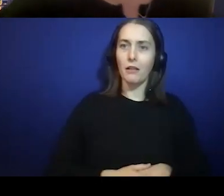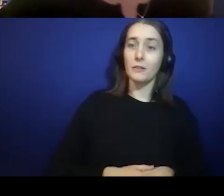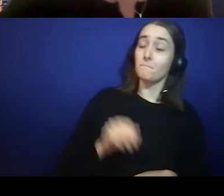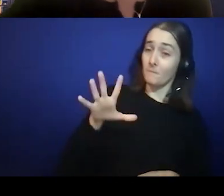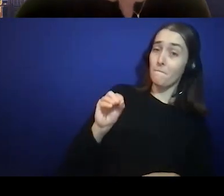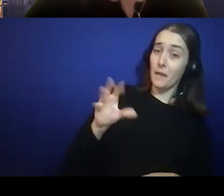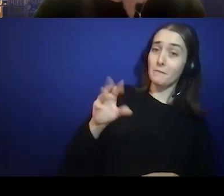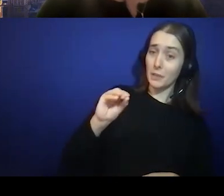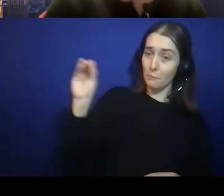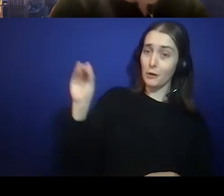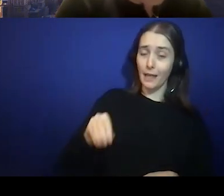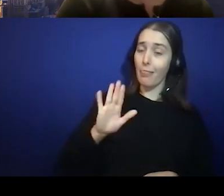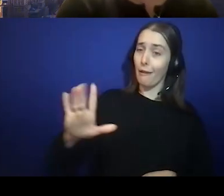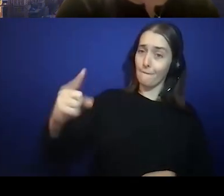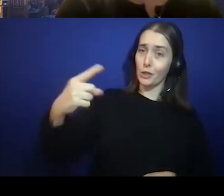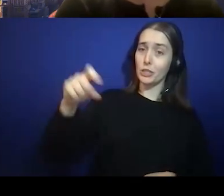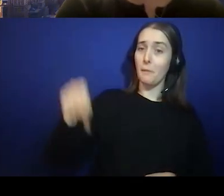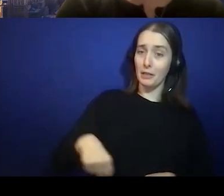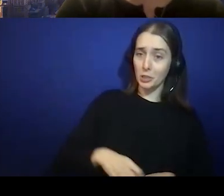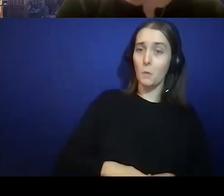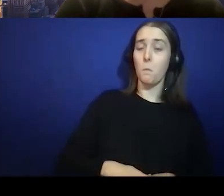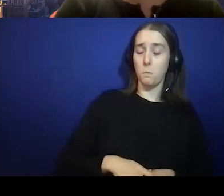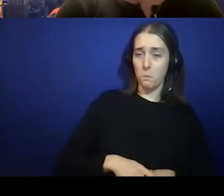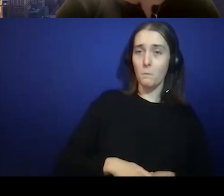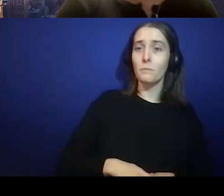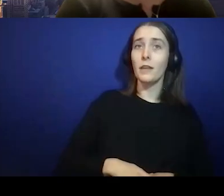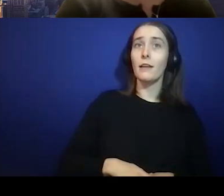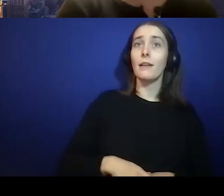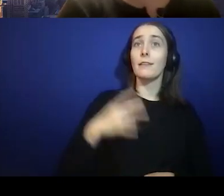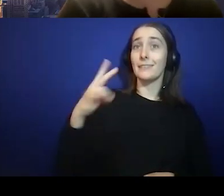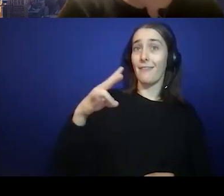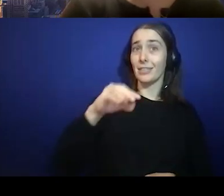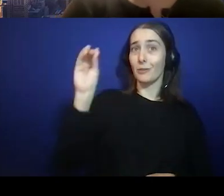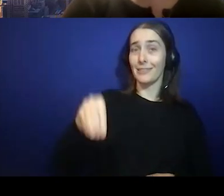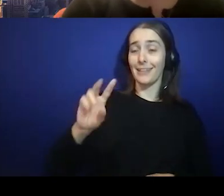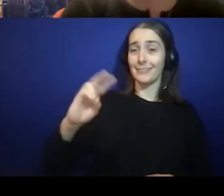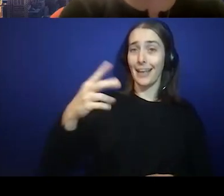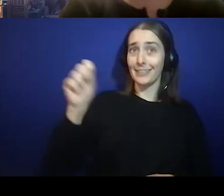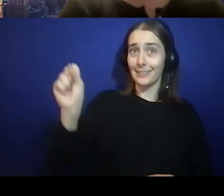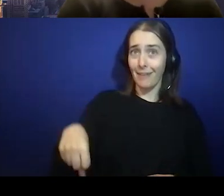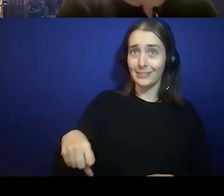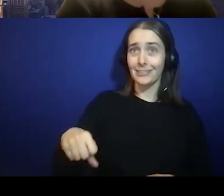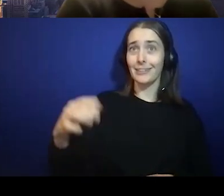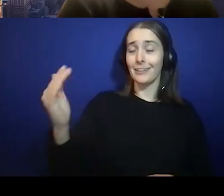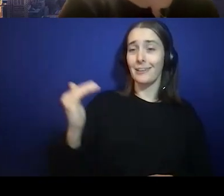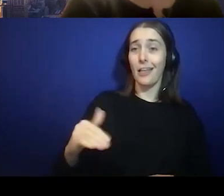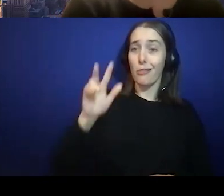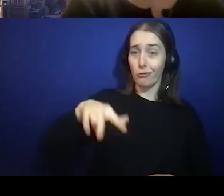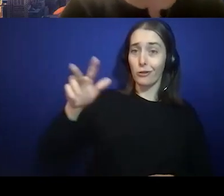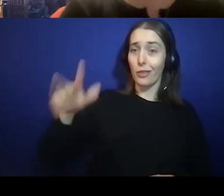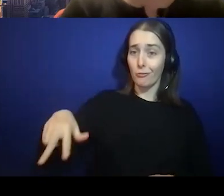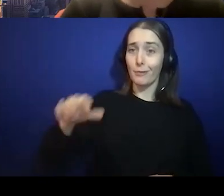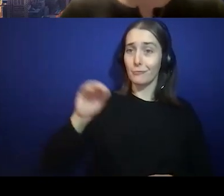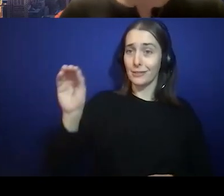50% is their first semester, 17 is second semester, and we have a nice 33 chunk here who've been here for more